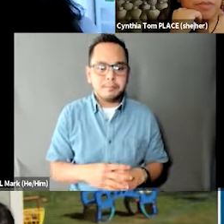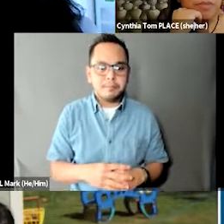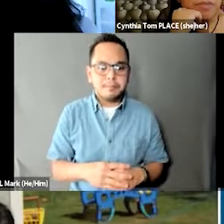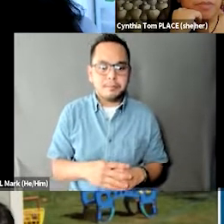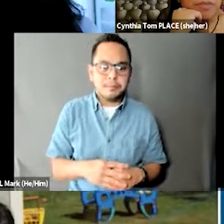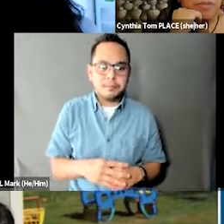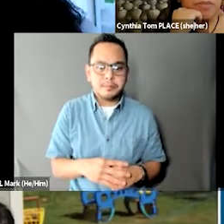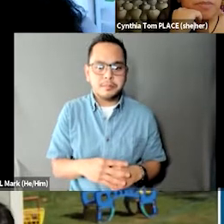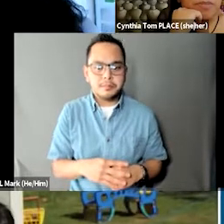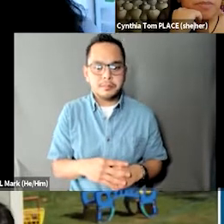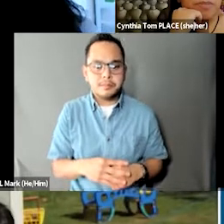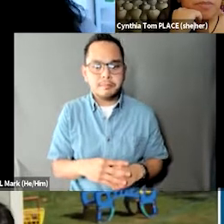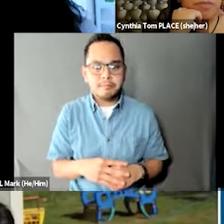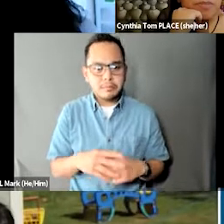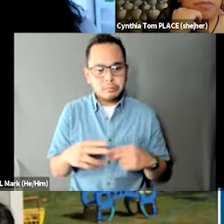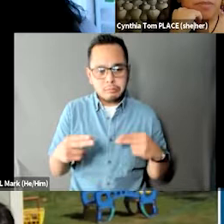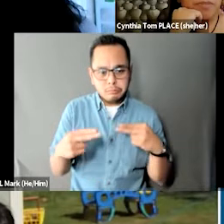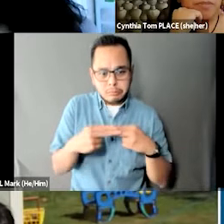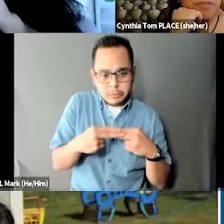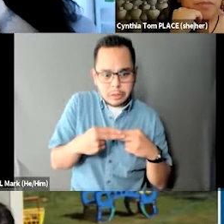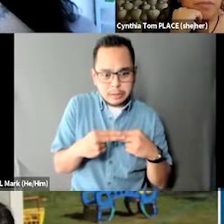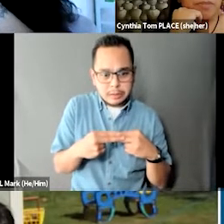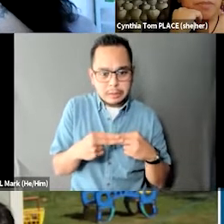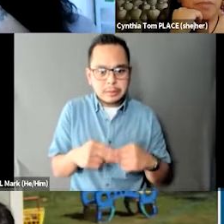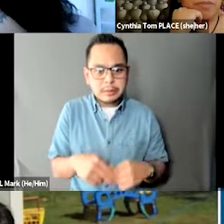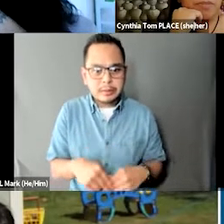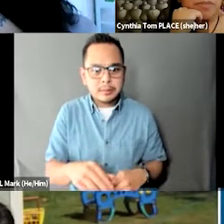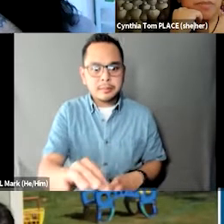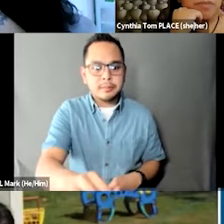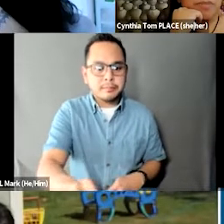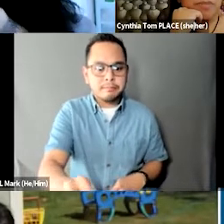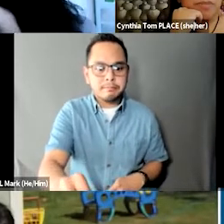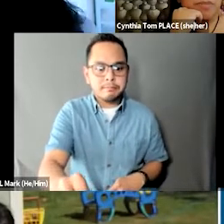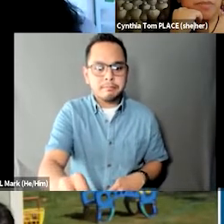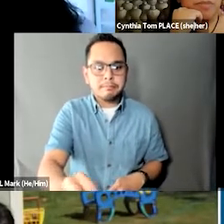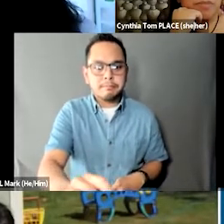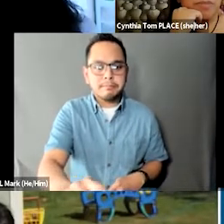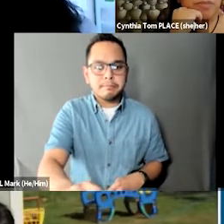I think is there a problem with this slideshow? Looks like there's a message.